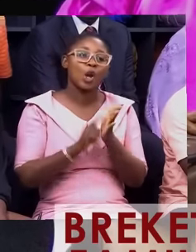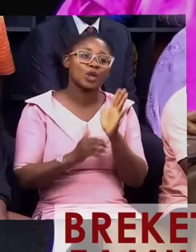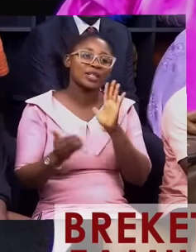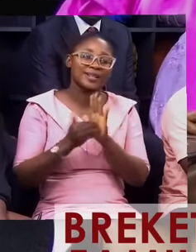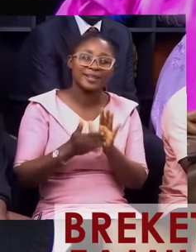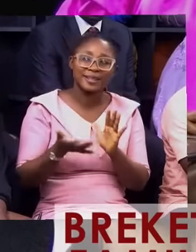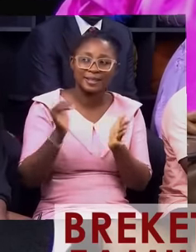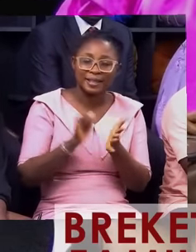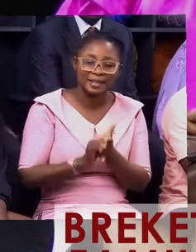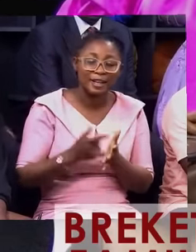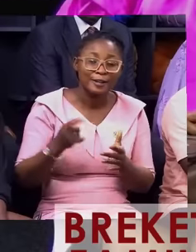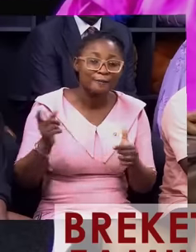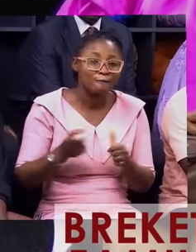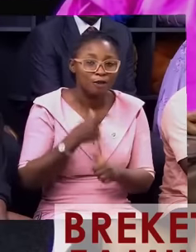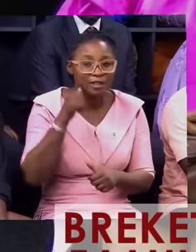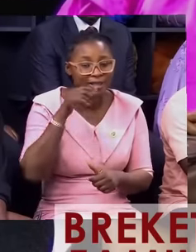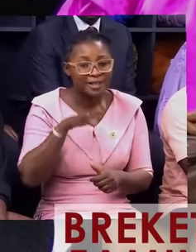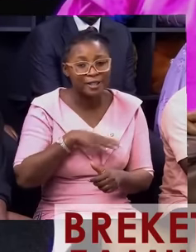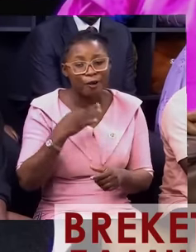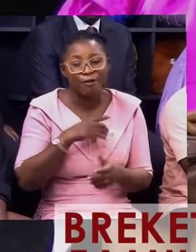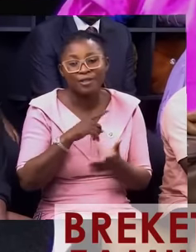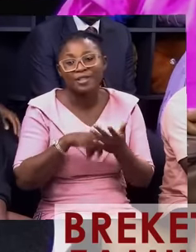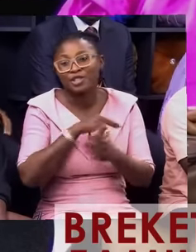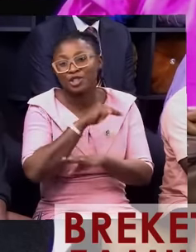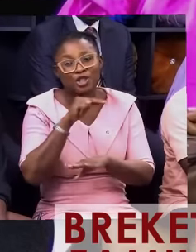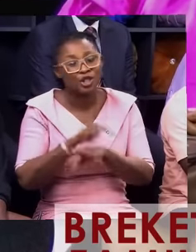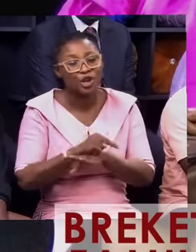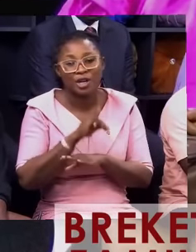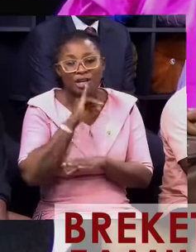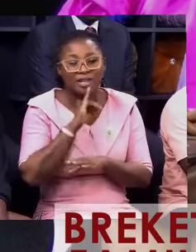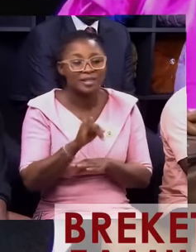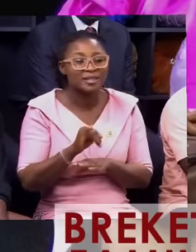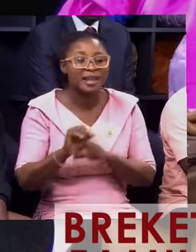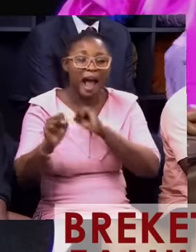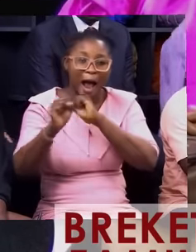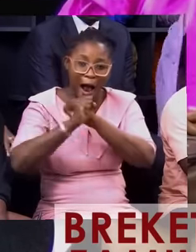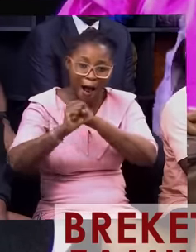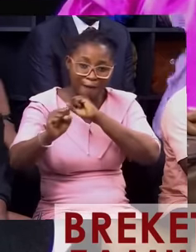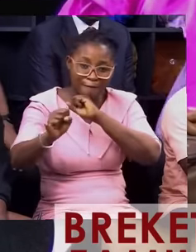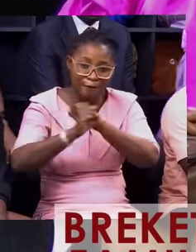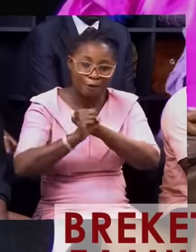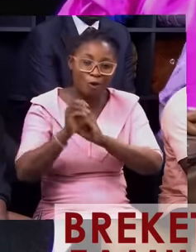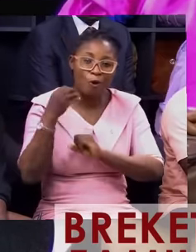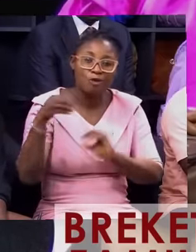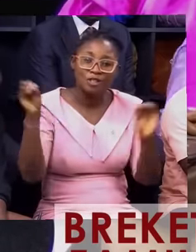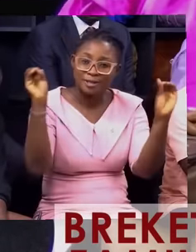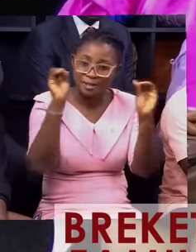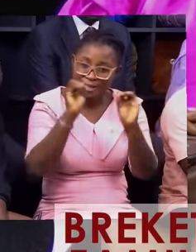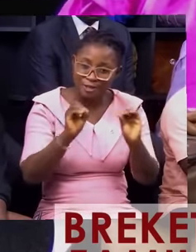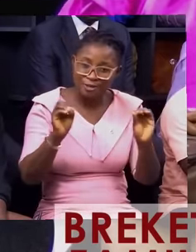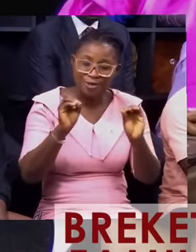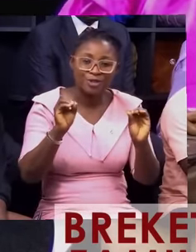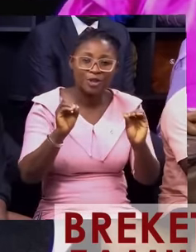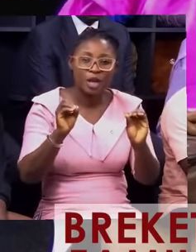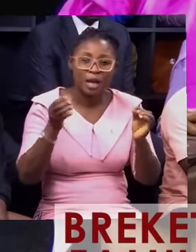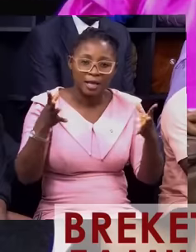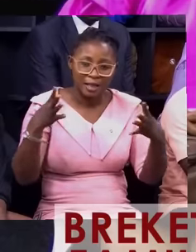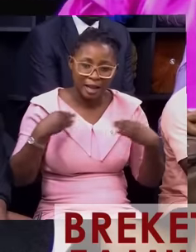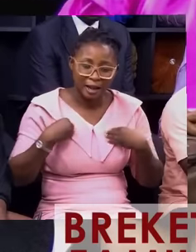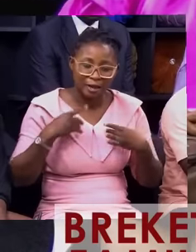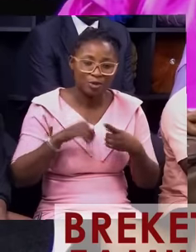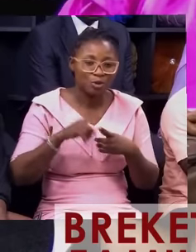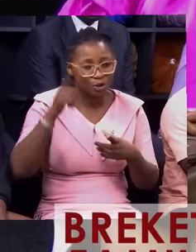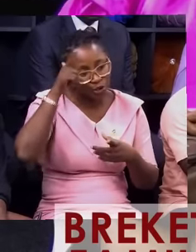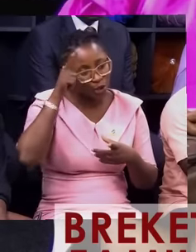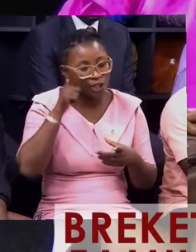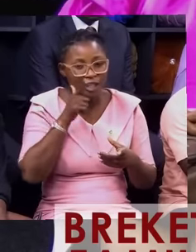it the first lady of this nation is is an advocate of zero tolerance to gender violence I